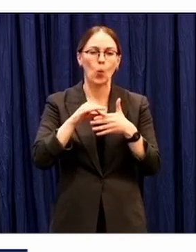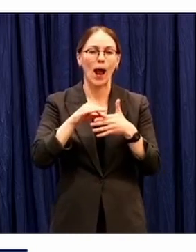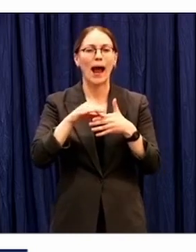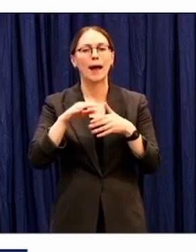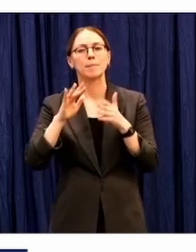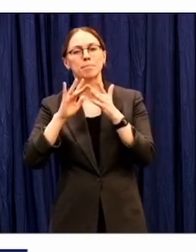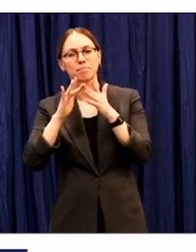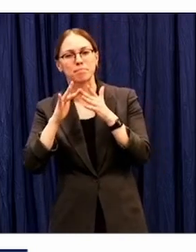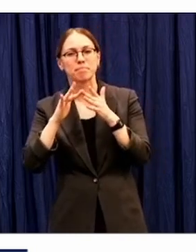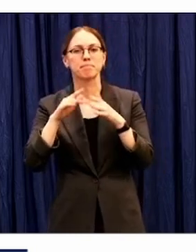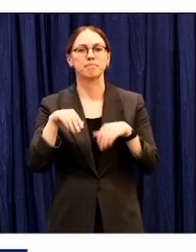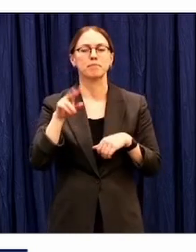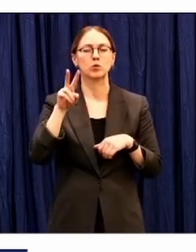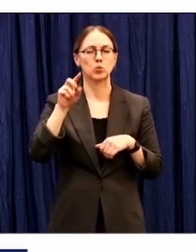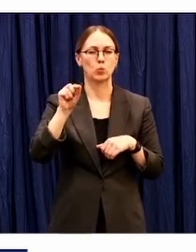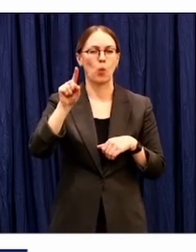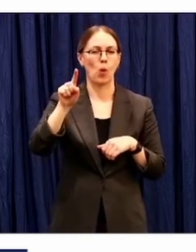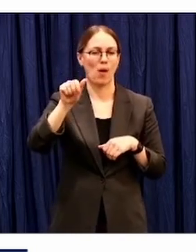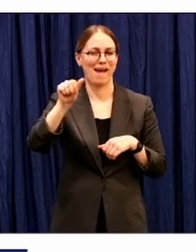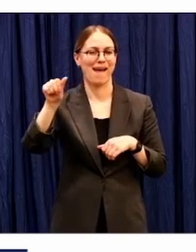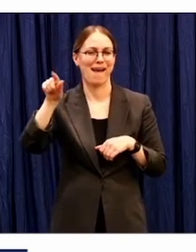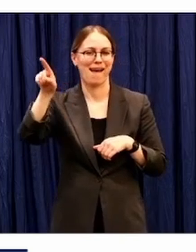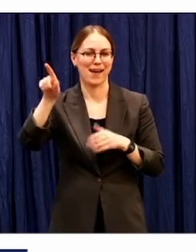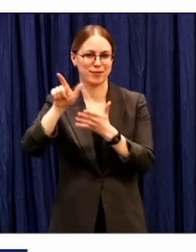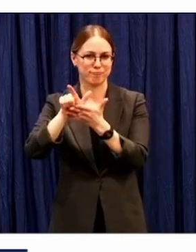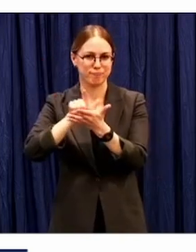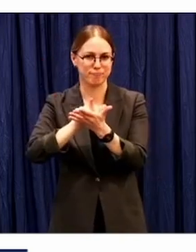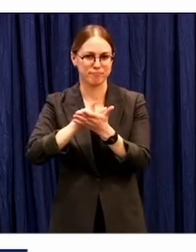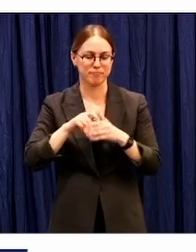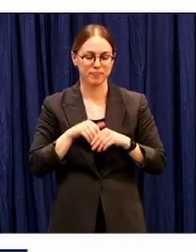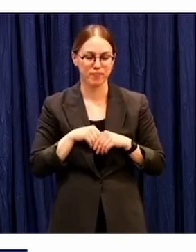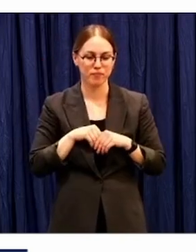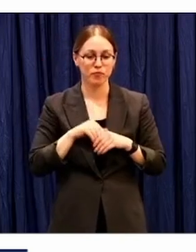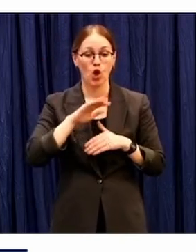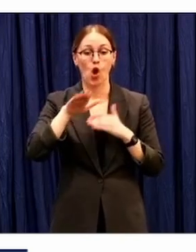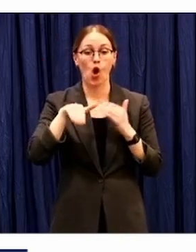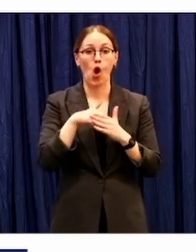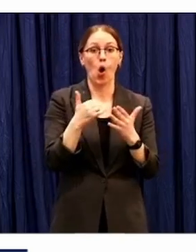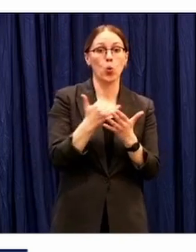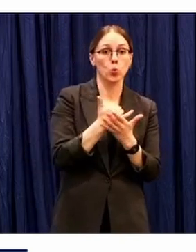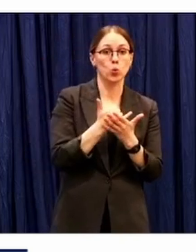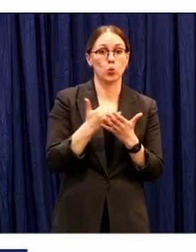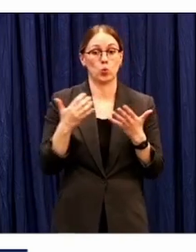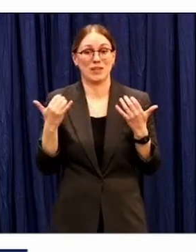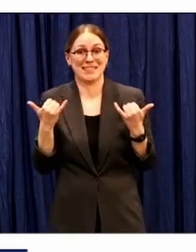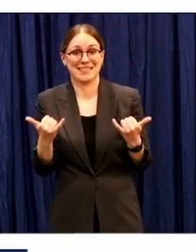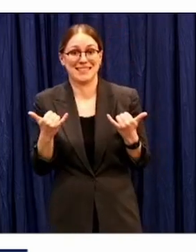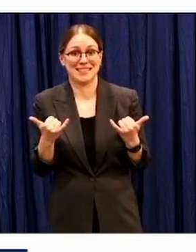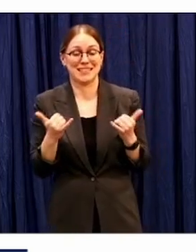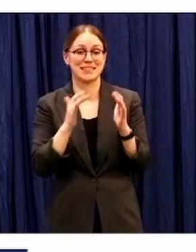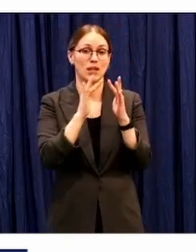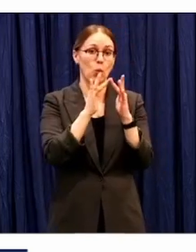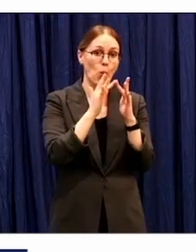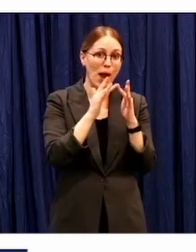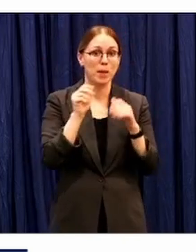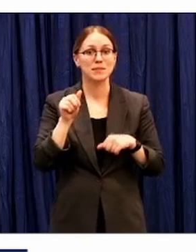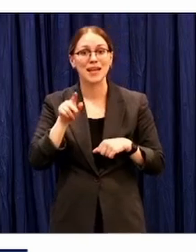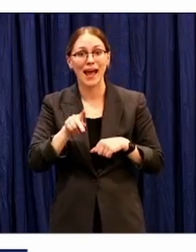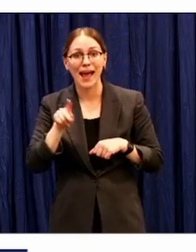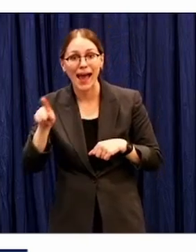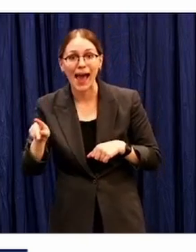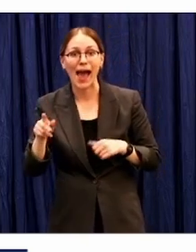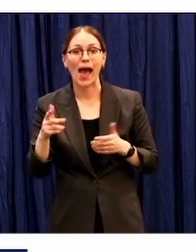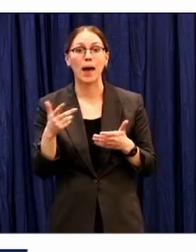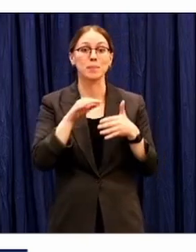WCAG 2.1 Level AA. And all new and existing external websites and applications, including website